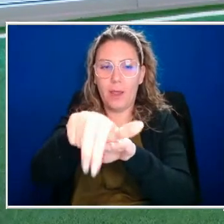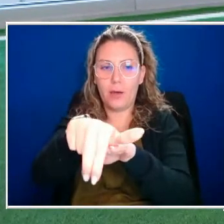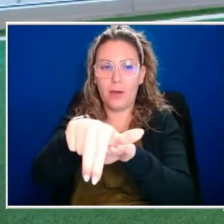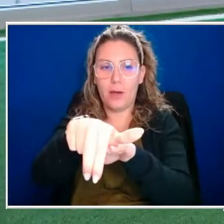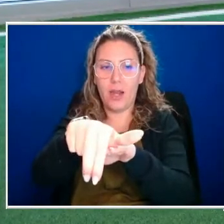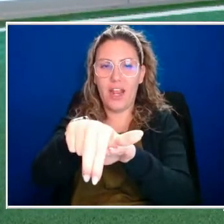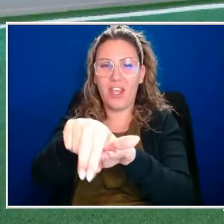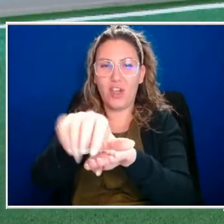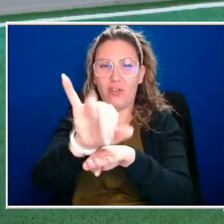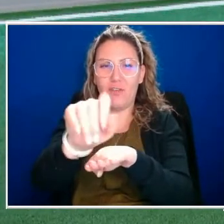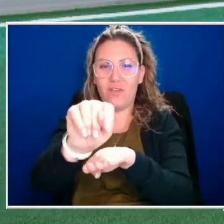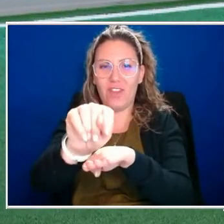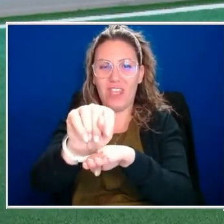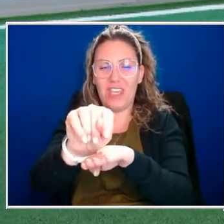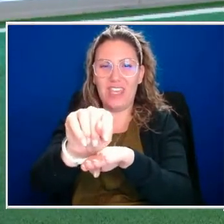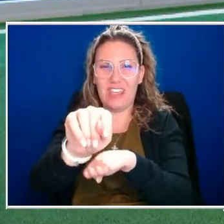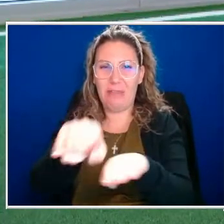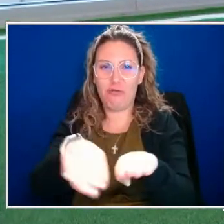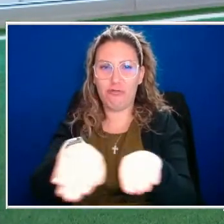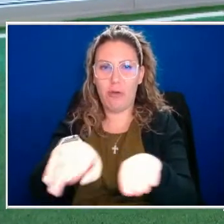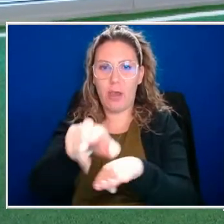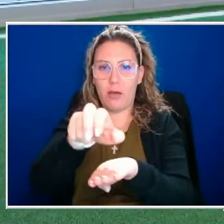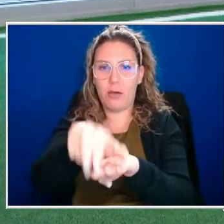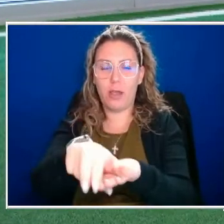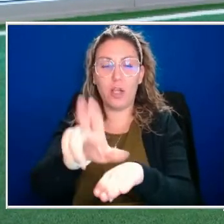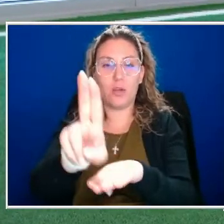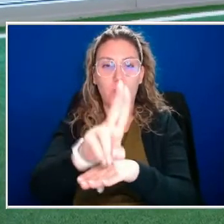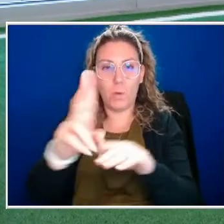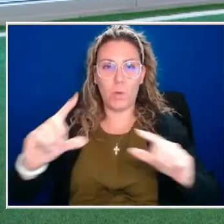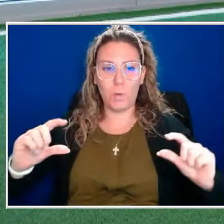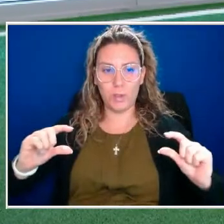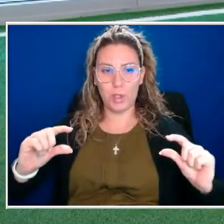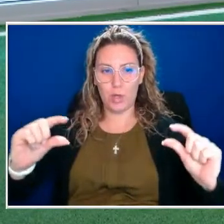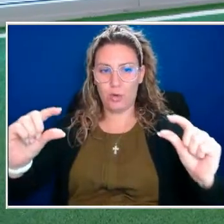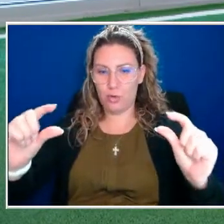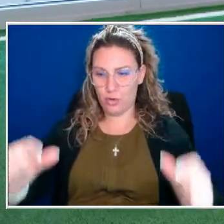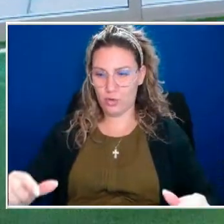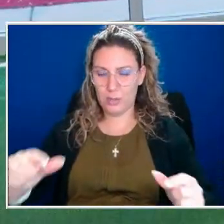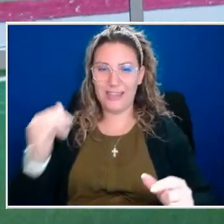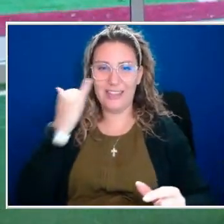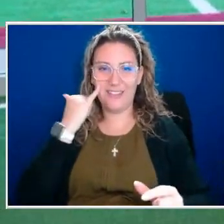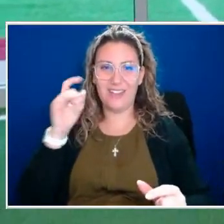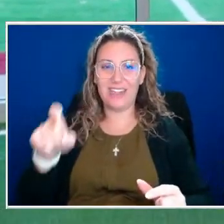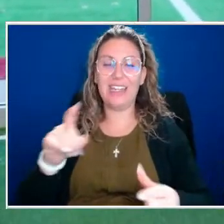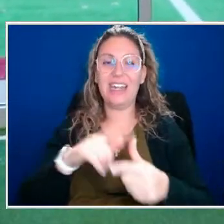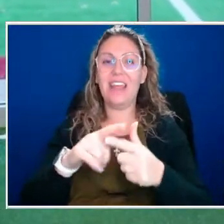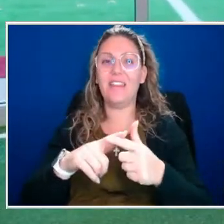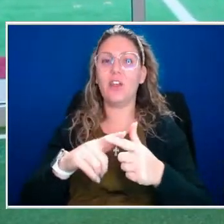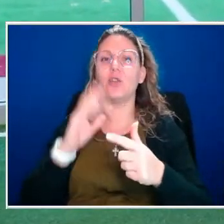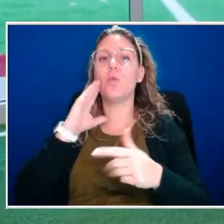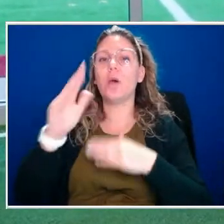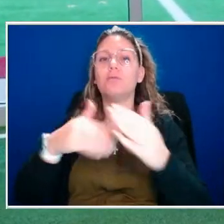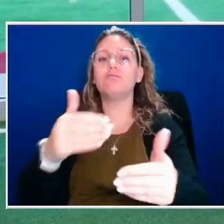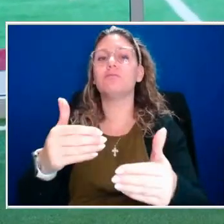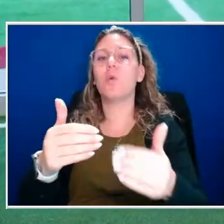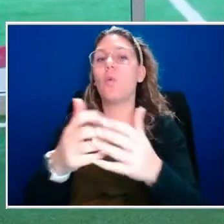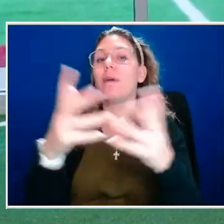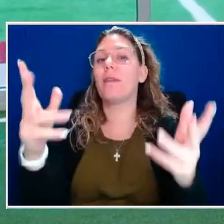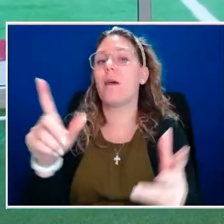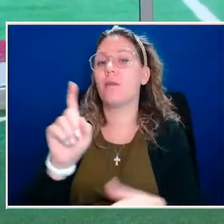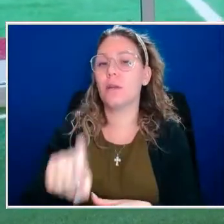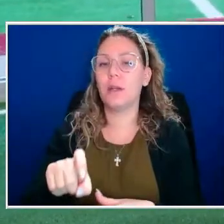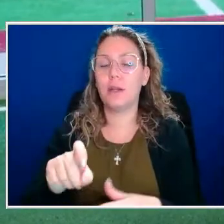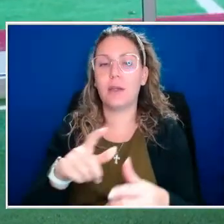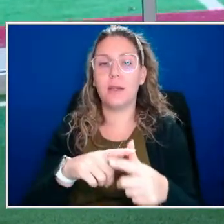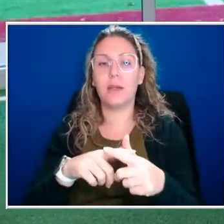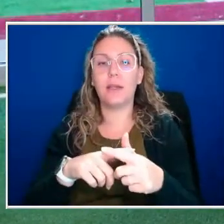armrest. Absolutely, yeah. Use the armrests if you need them. Try to progress to not using them. Or from there, just standing up, squeezing through the